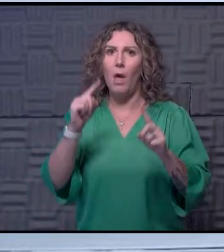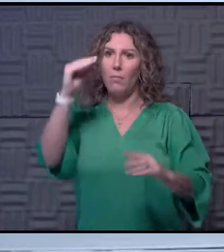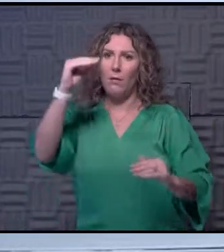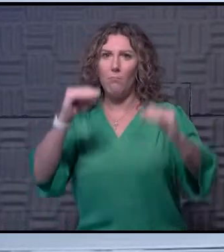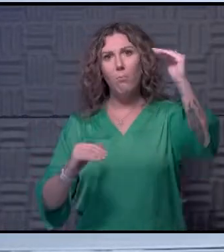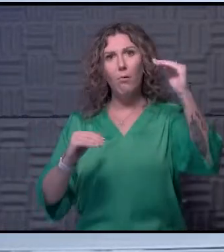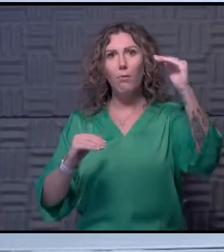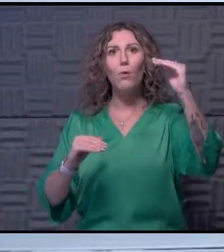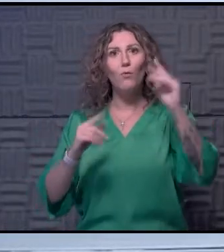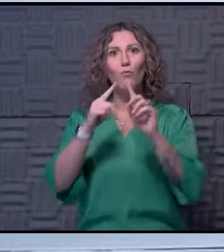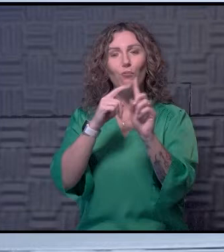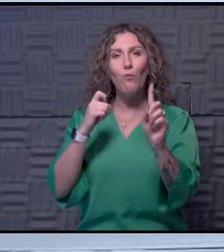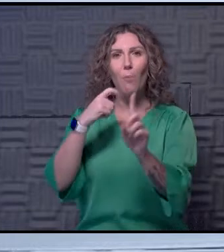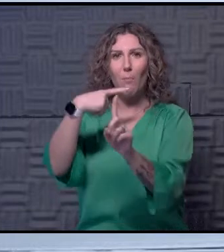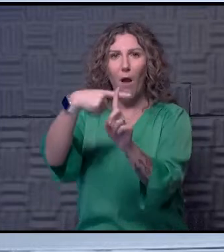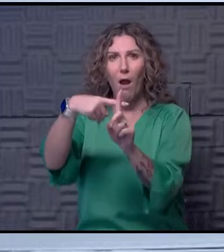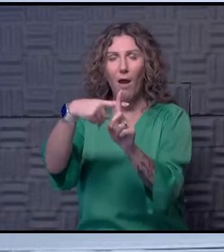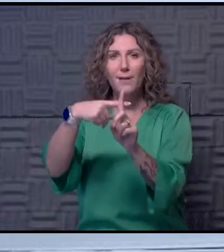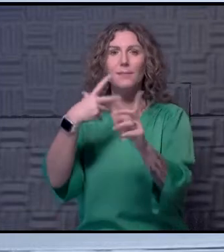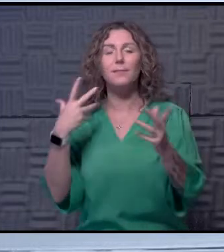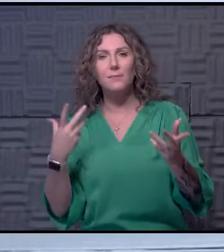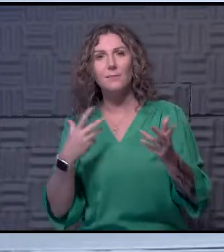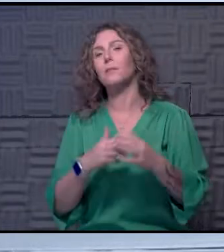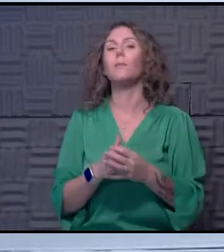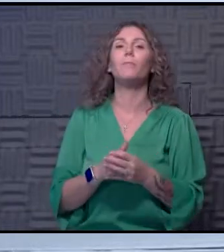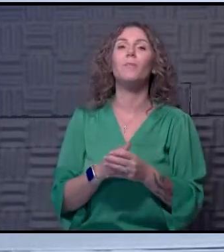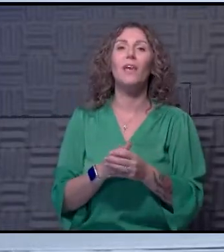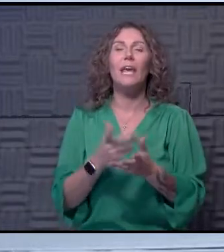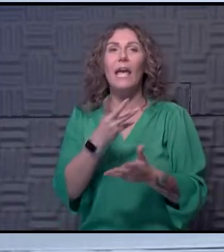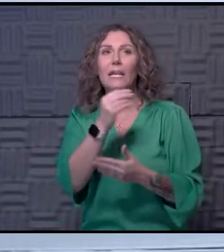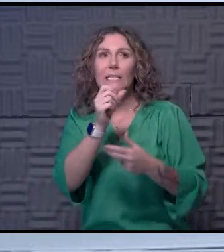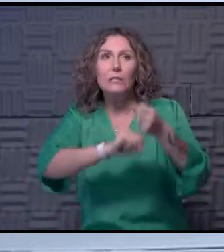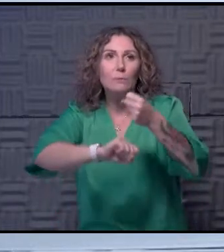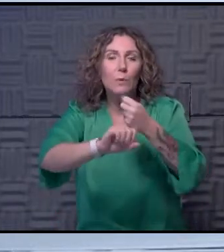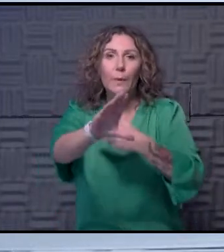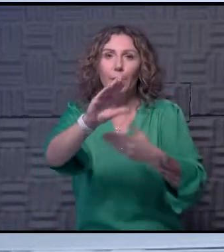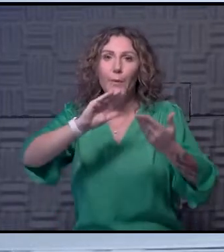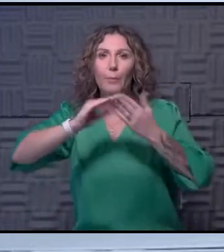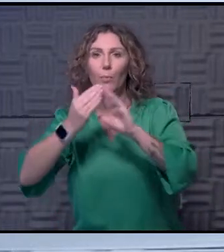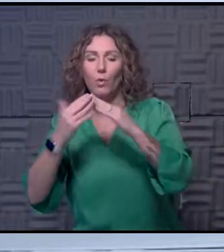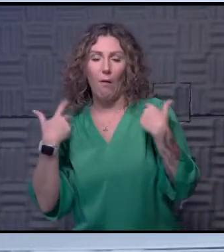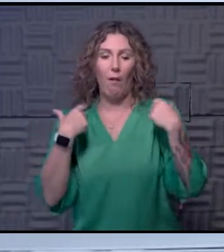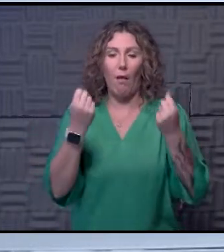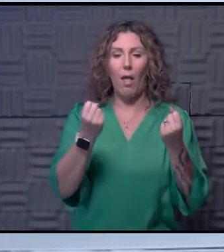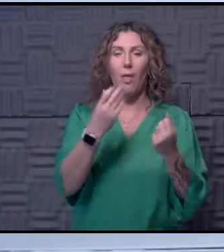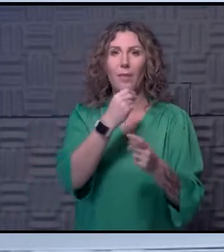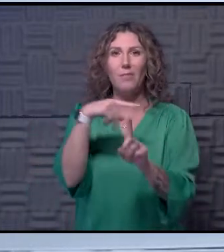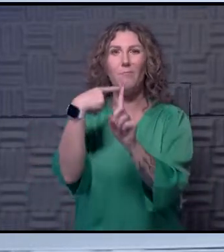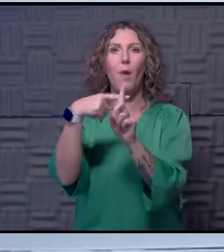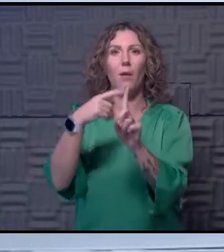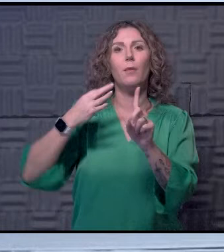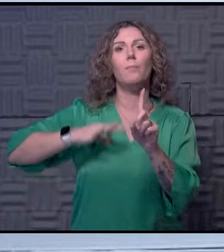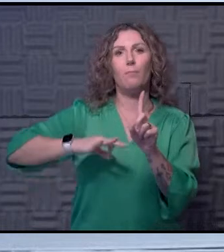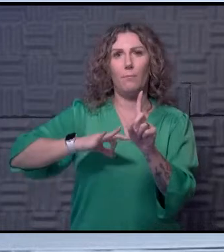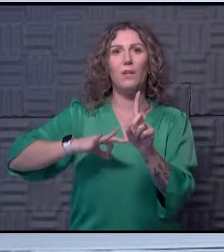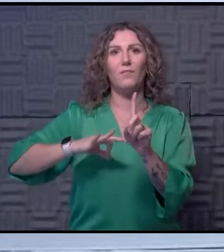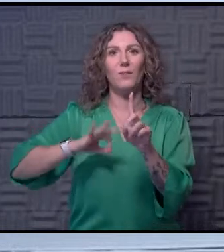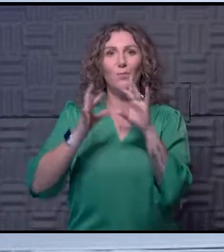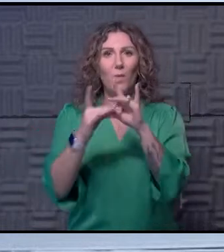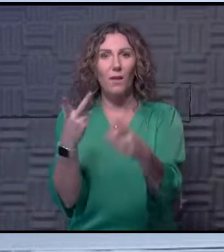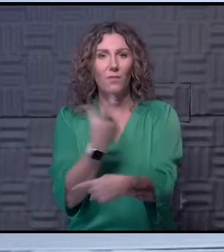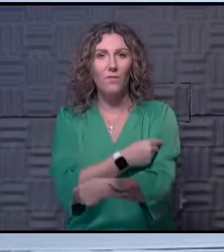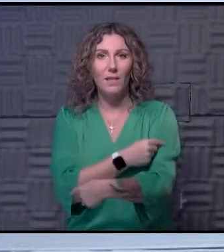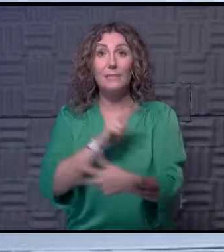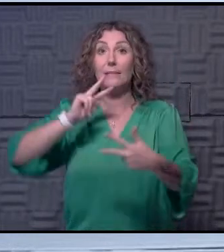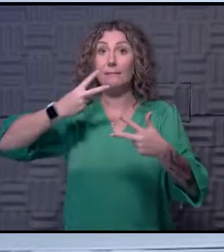outweighed by their support for their community or their health, or just the positive benefits of the vaccine. The